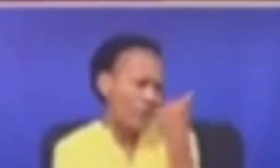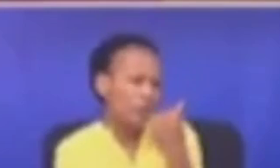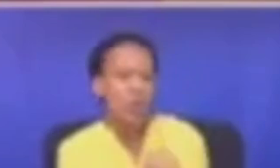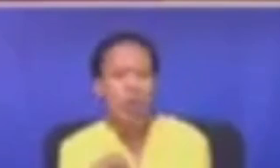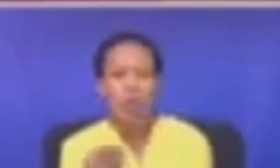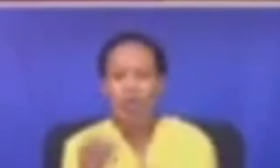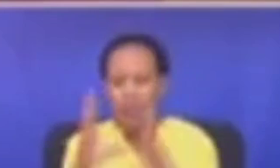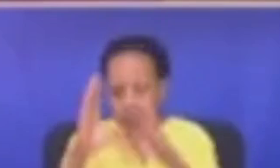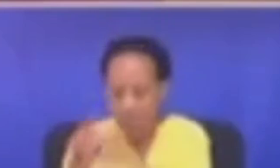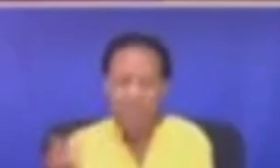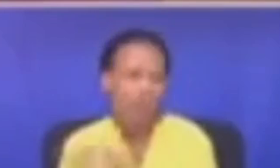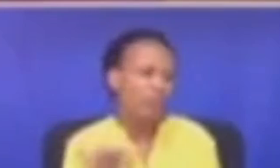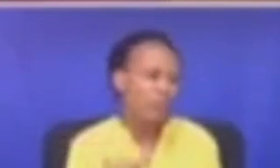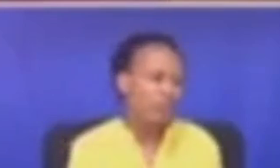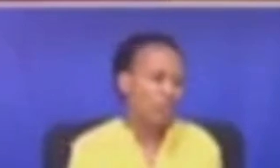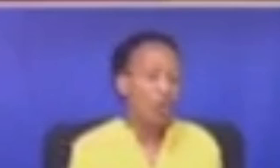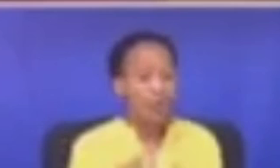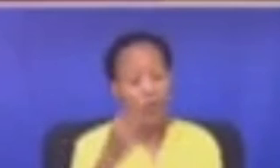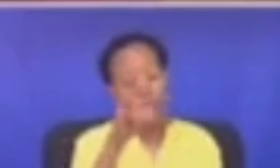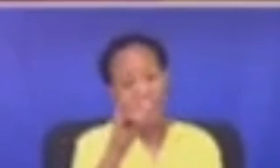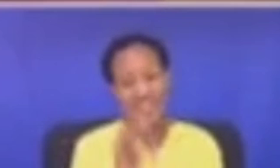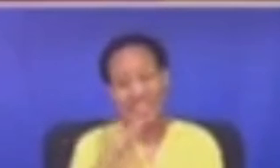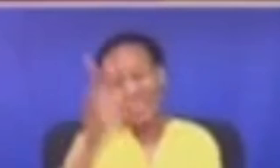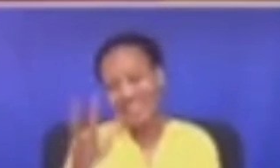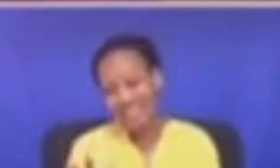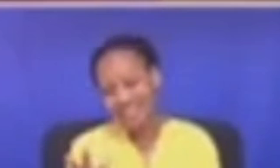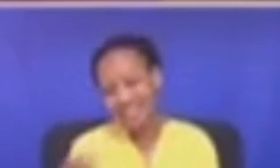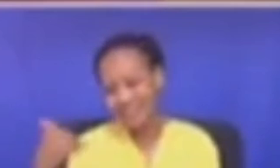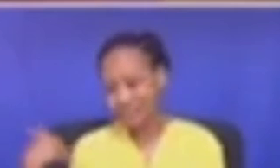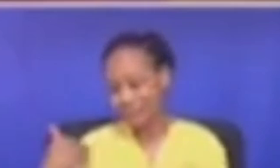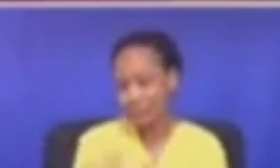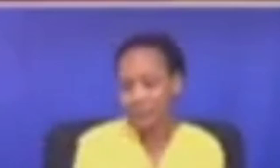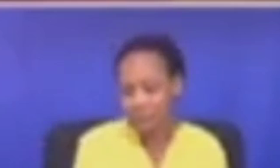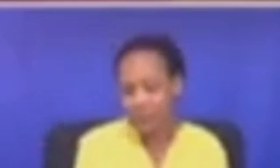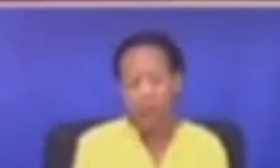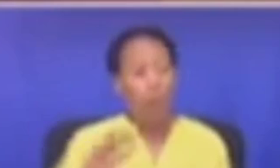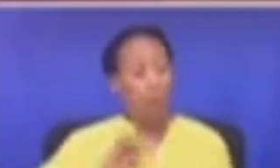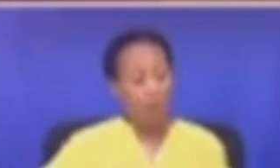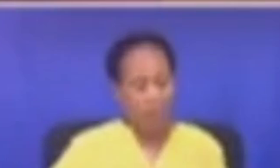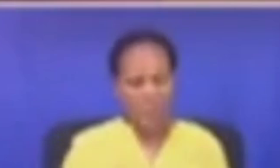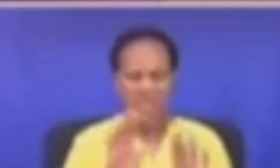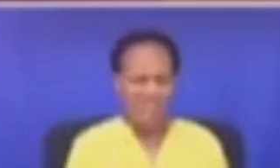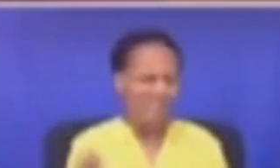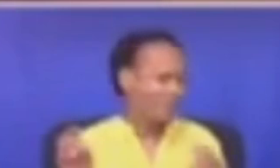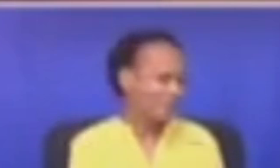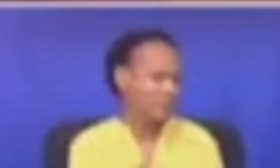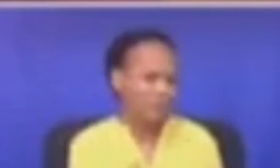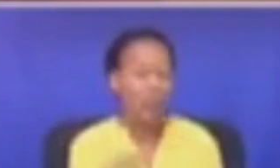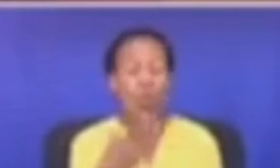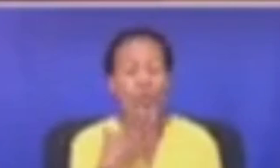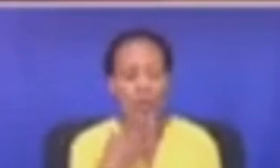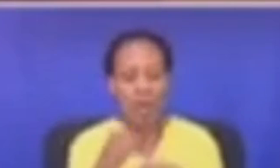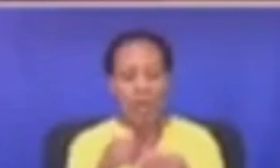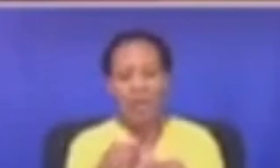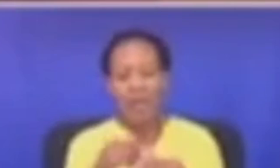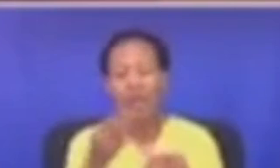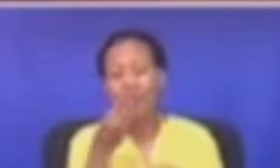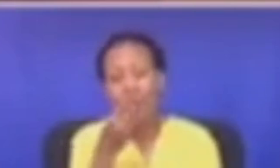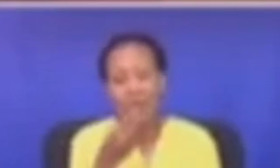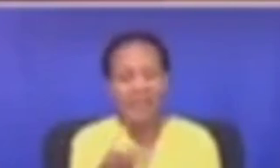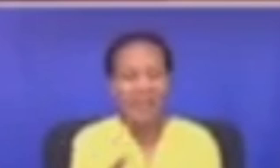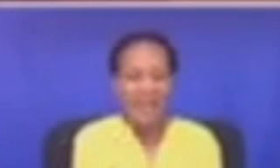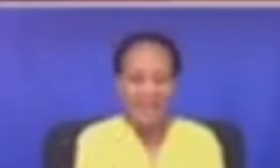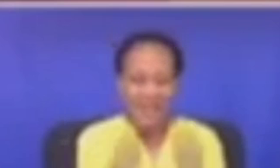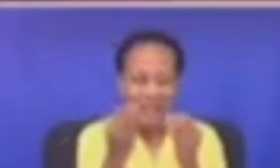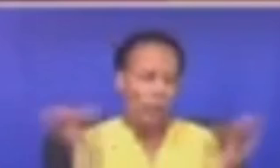since 2018, when it's not reflected statistically and in the lives of women and children who are at the bottom of the food chain